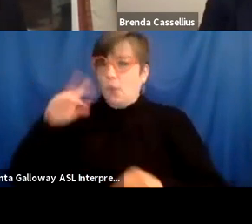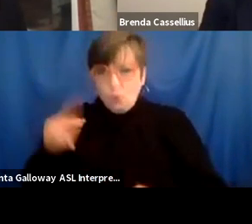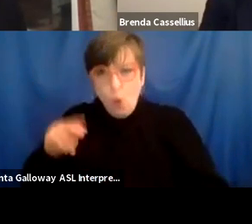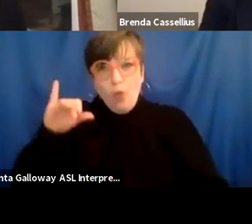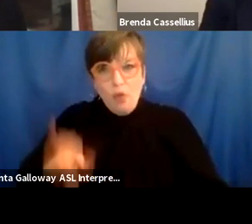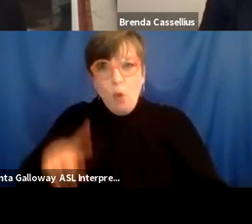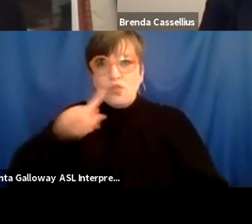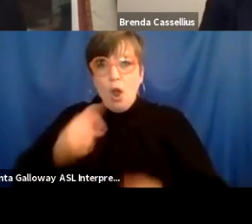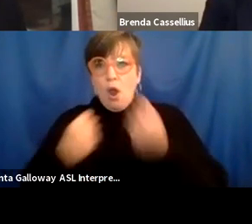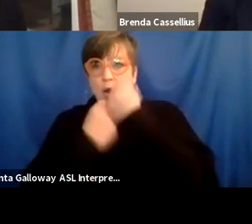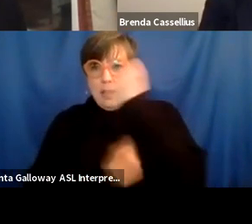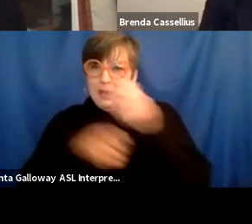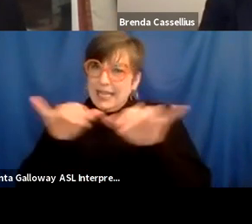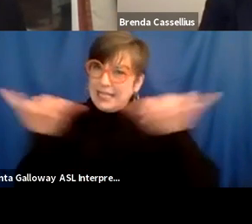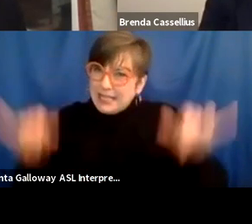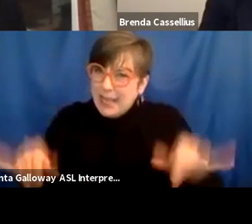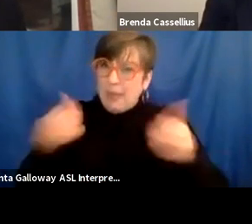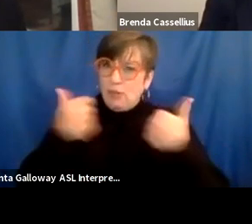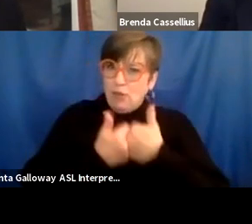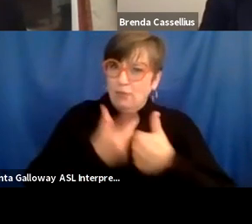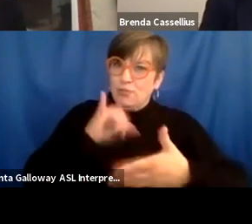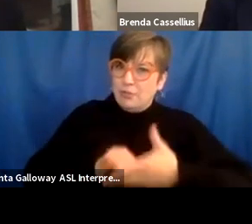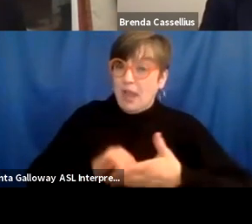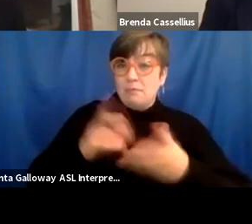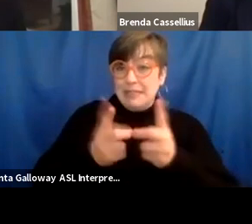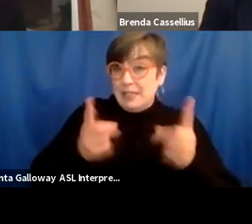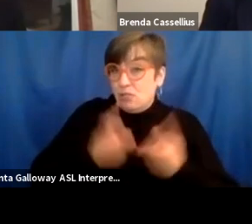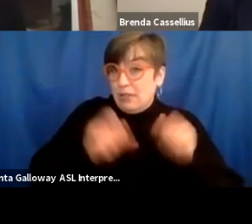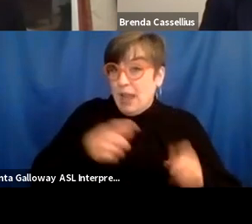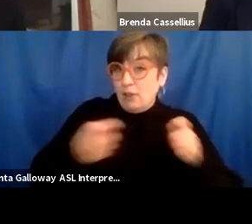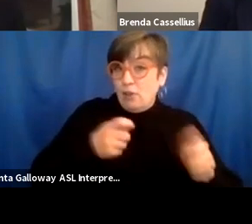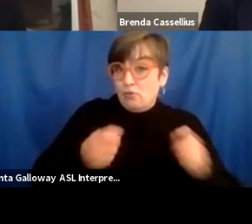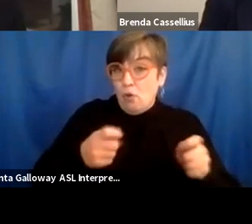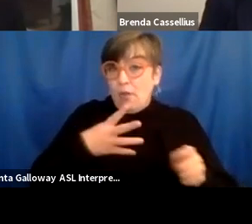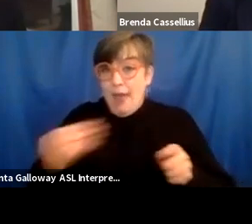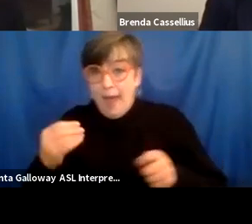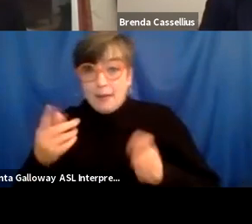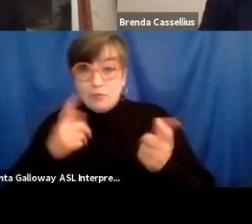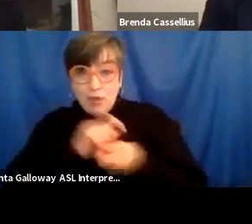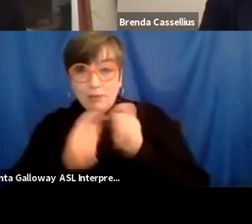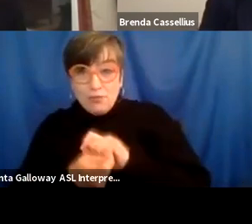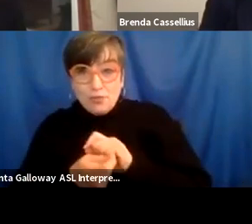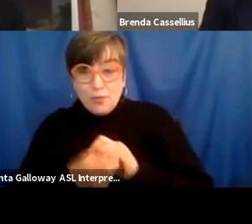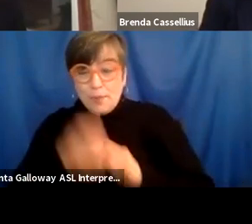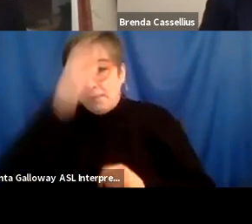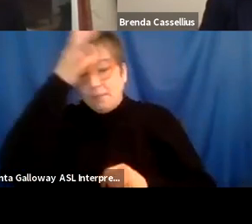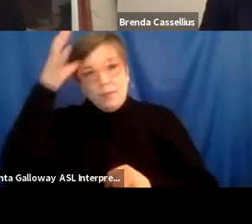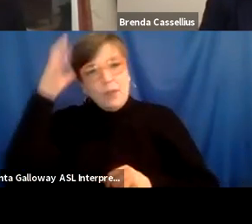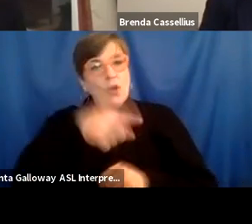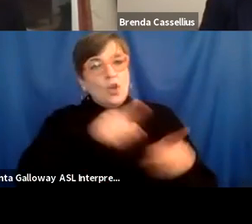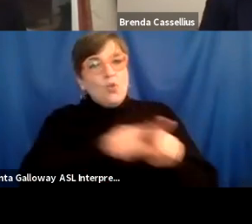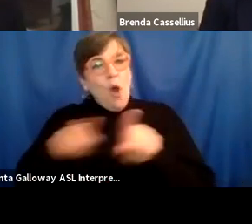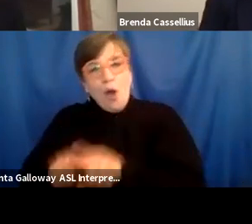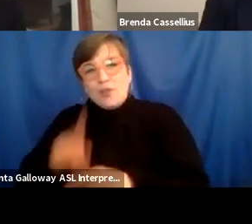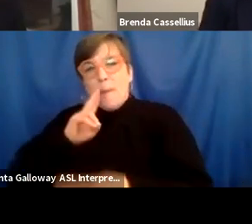are structural challenges or issues that the district has control over and needs to change. Mm-hmm. I think you're also highlighting